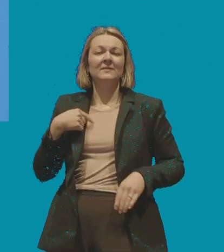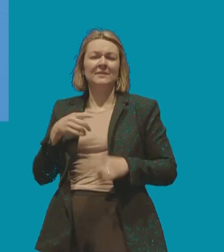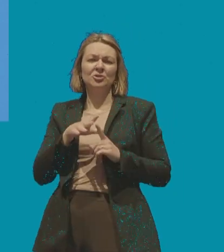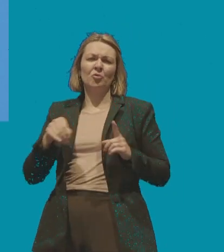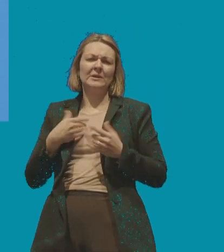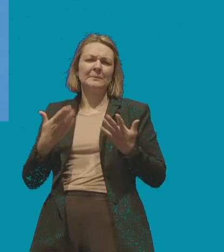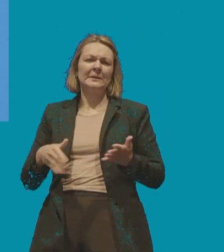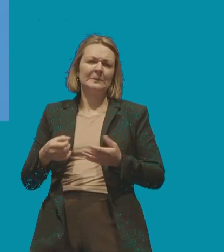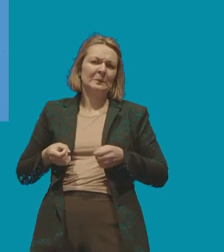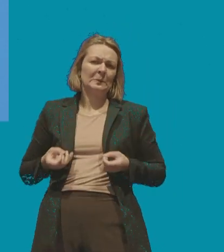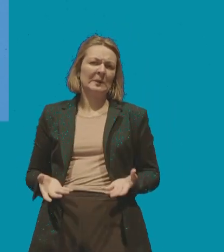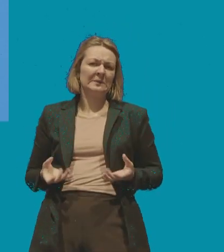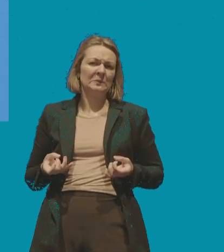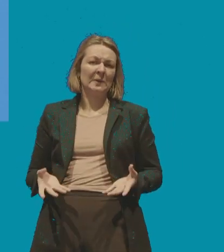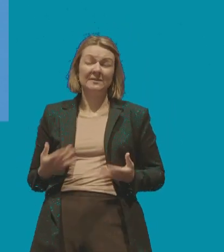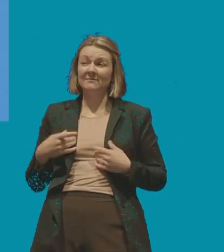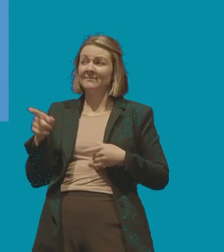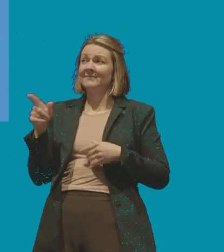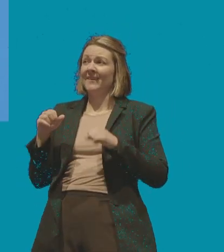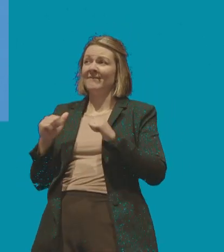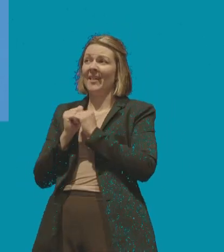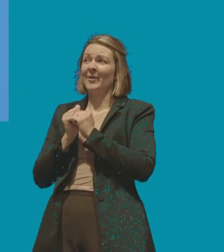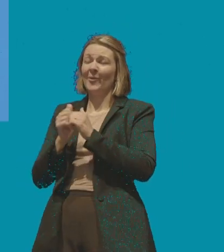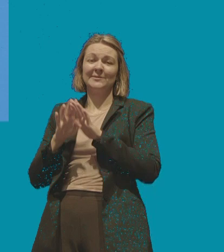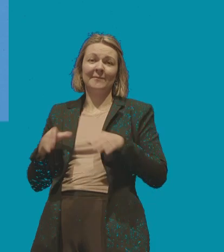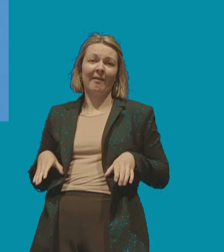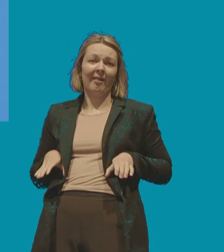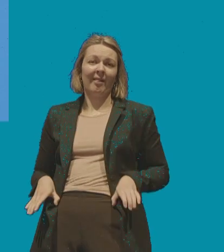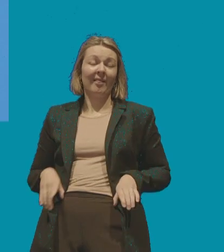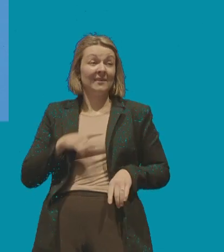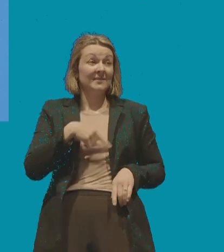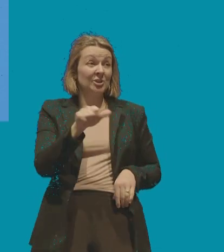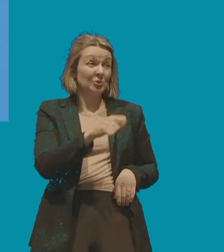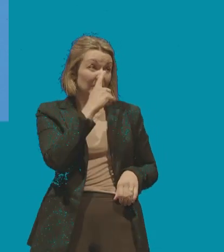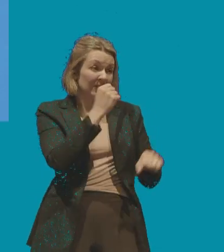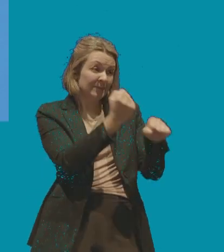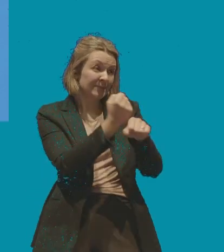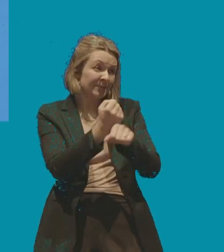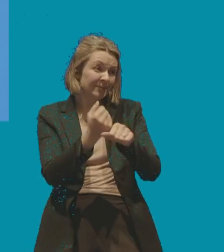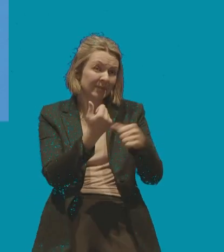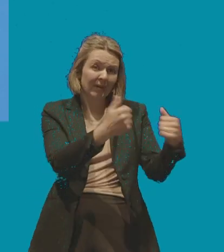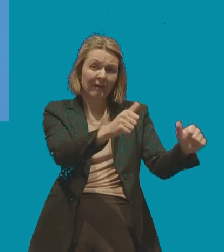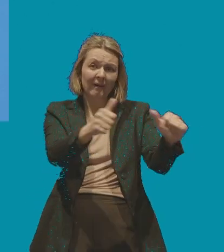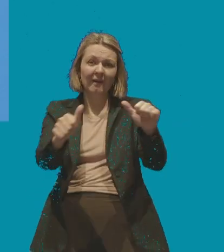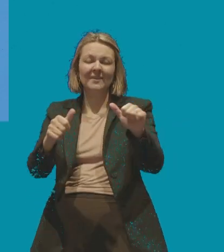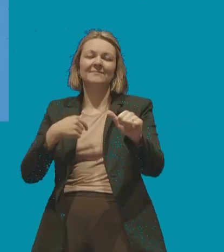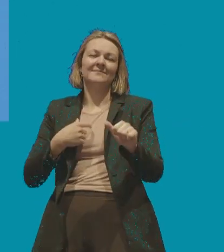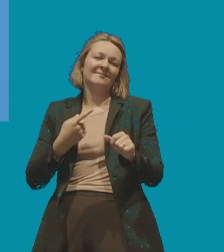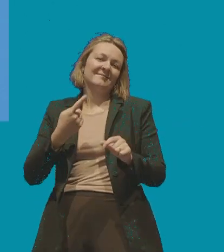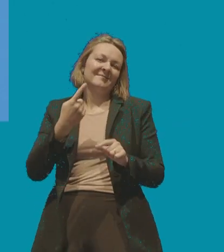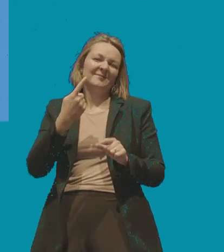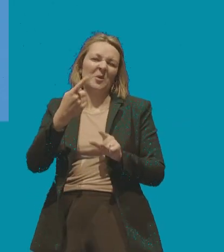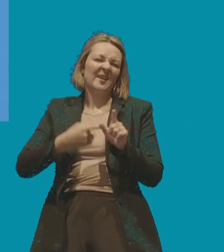says everything about their values, that instead of trying to fix those deep-rooted problems, they've spent the last 12 months, 2